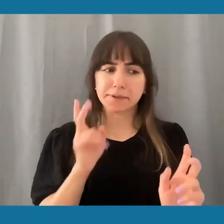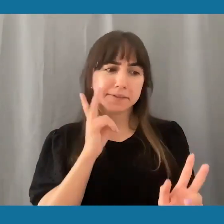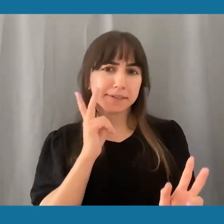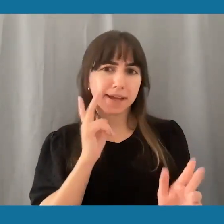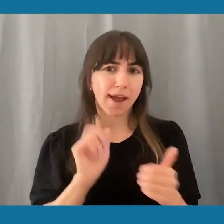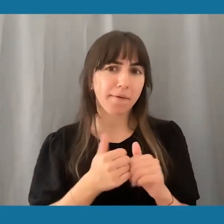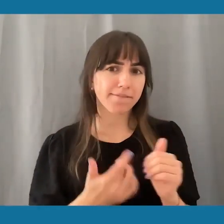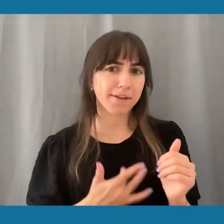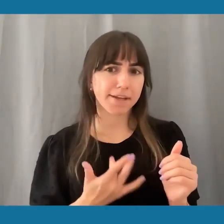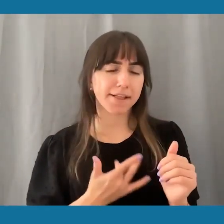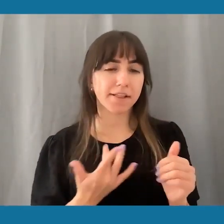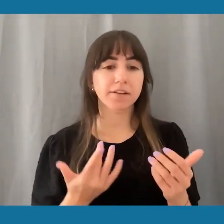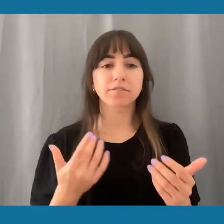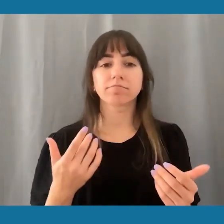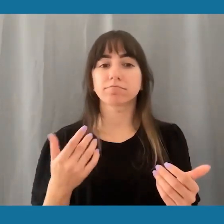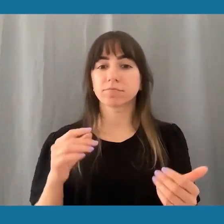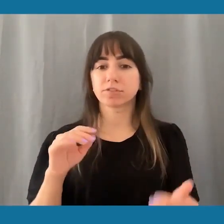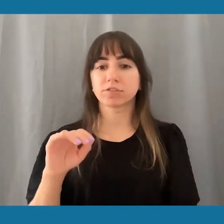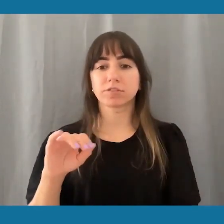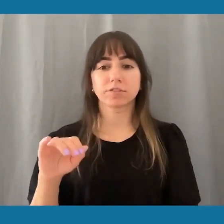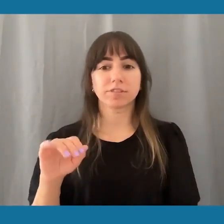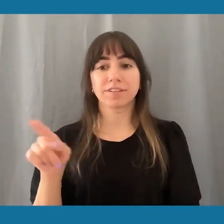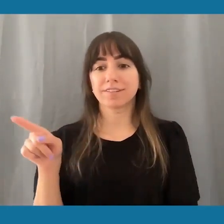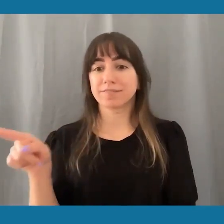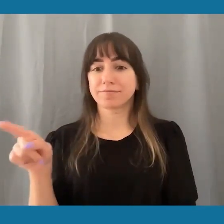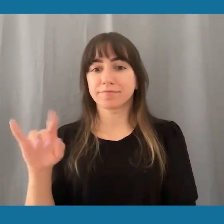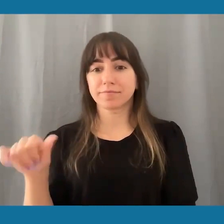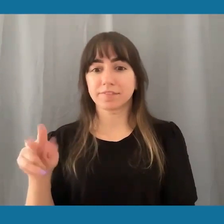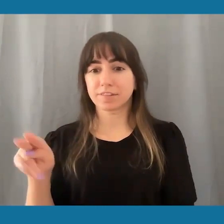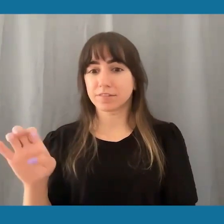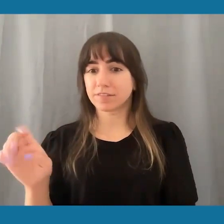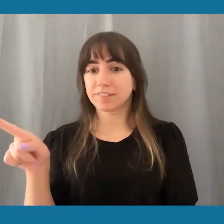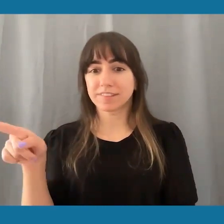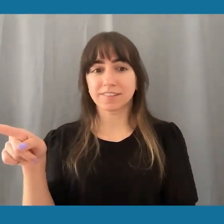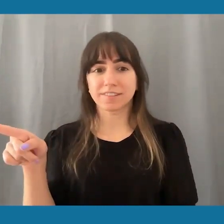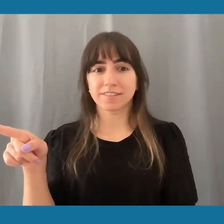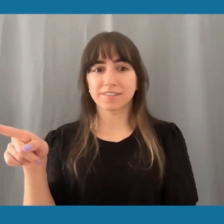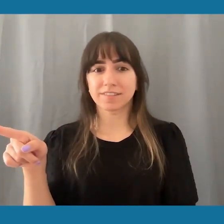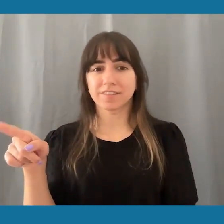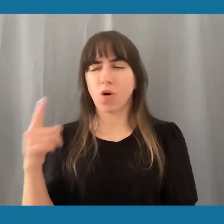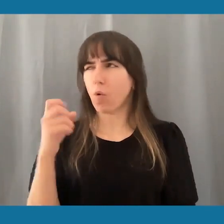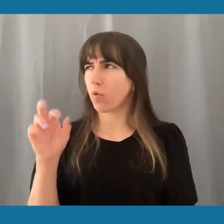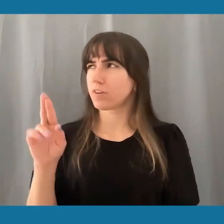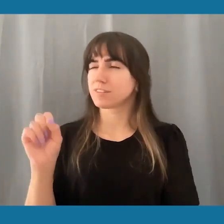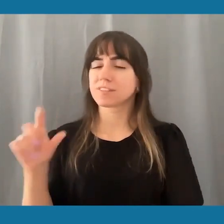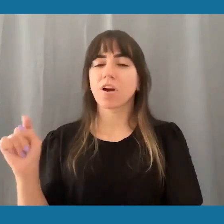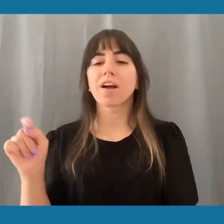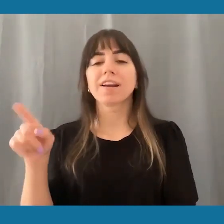was the one with the chair, and she was a big lady,